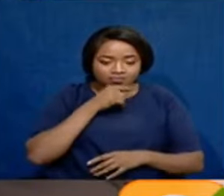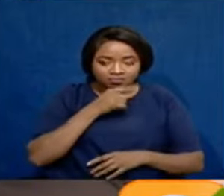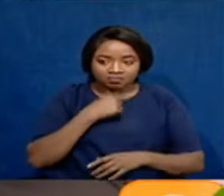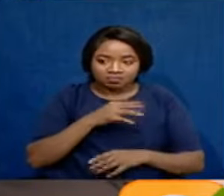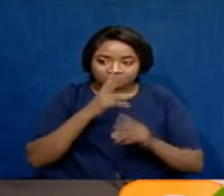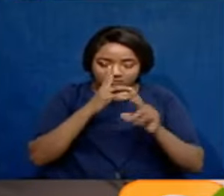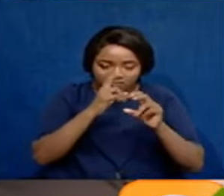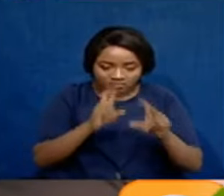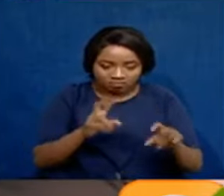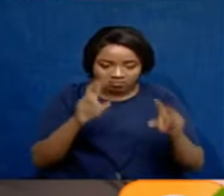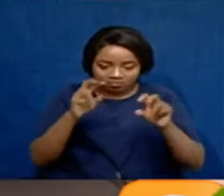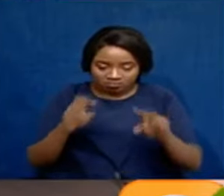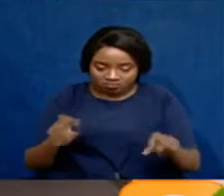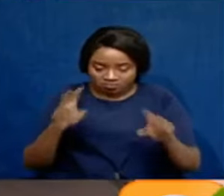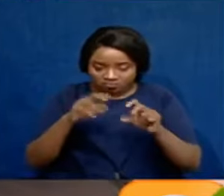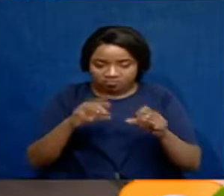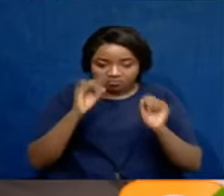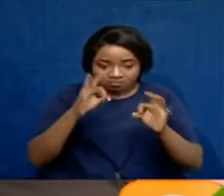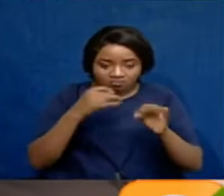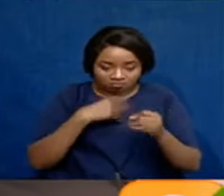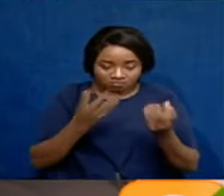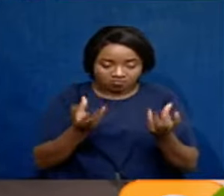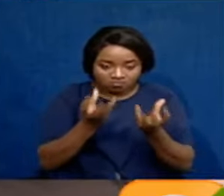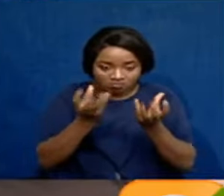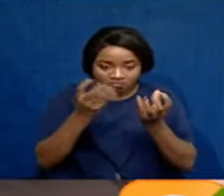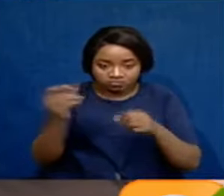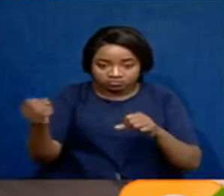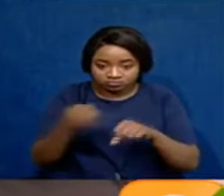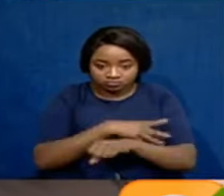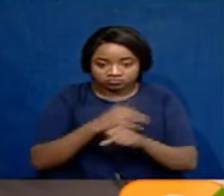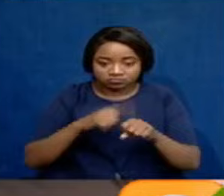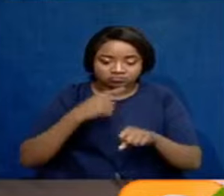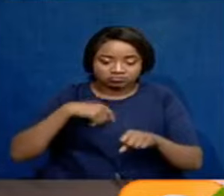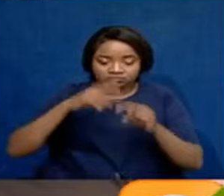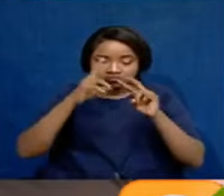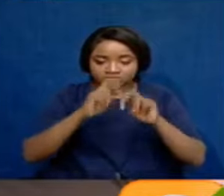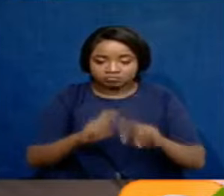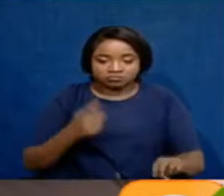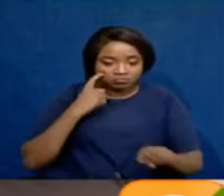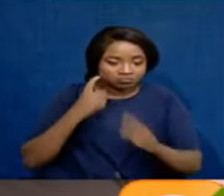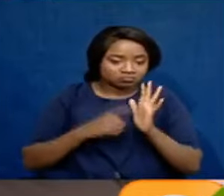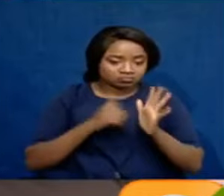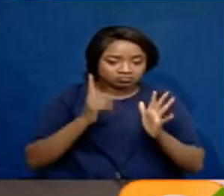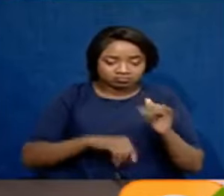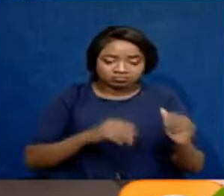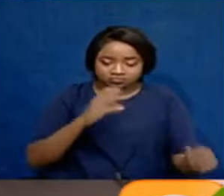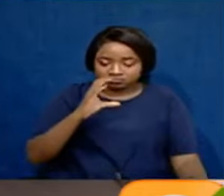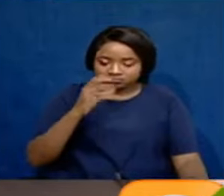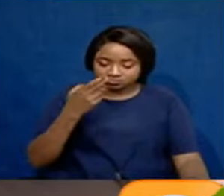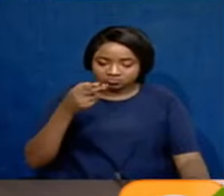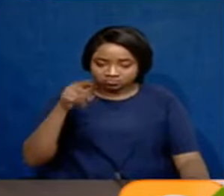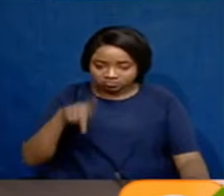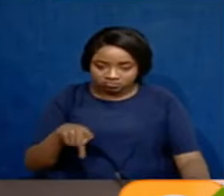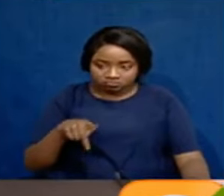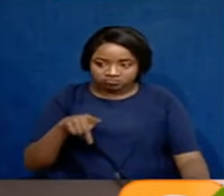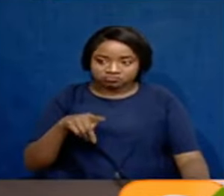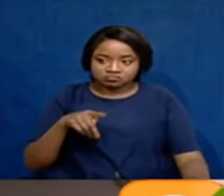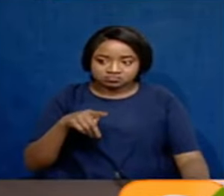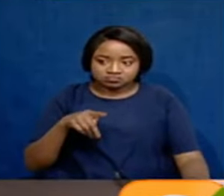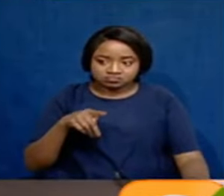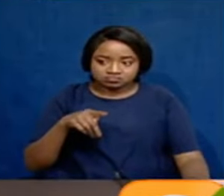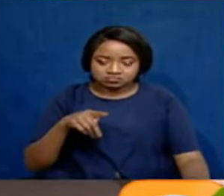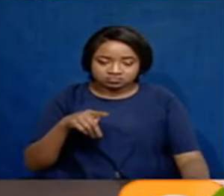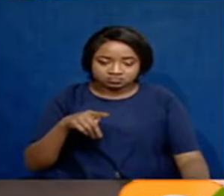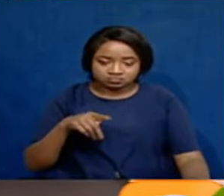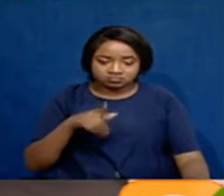one of the highest we have seen. So when we dug deeper, we realized that the community health promoter, the team was mainly men. So men are a bit